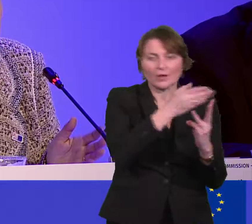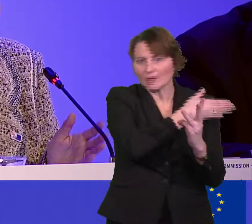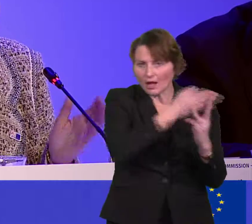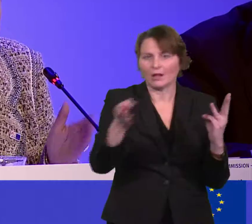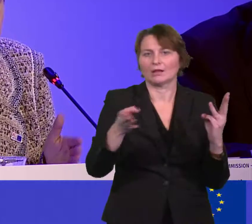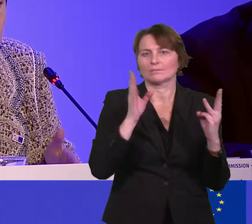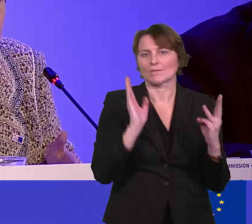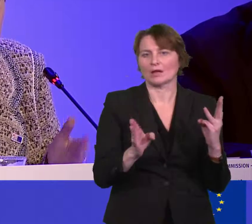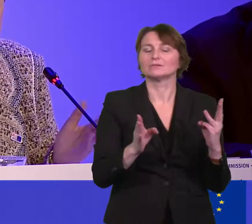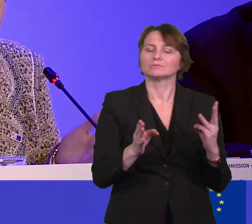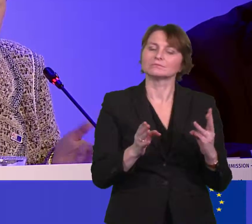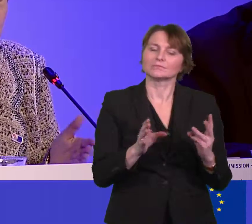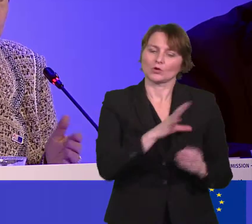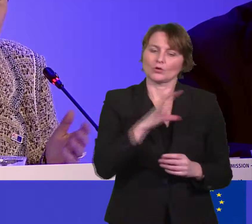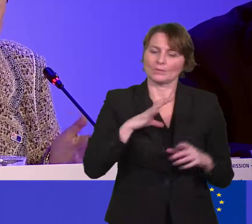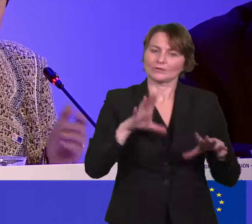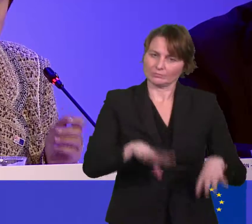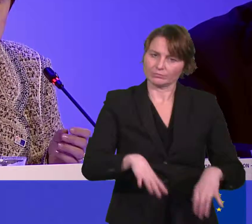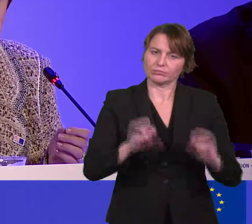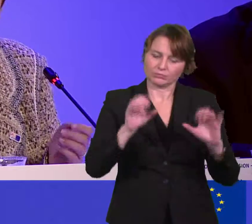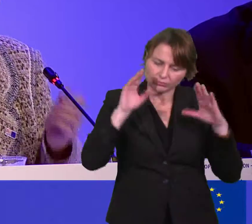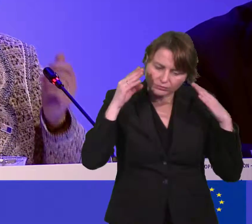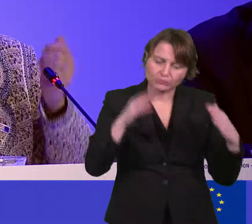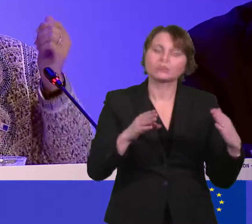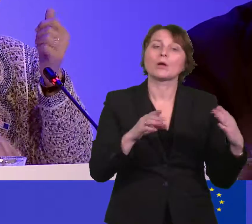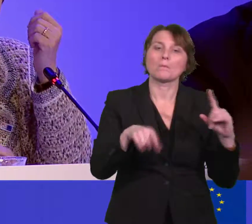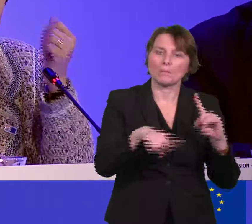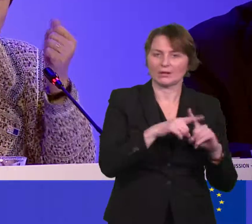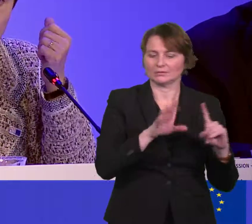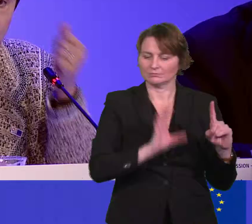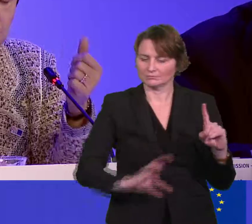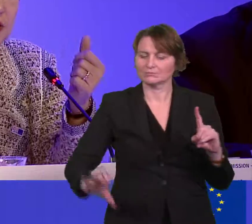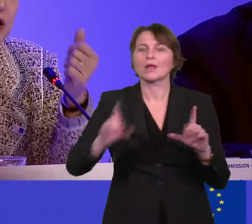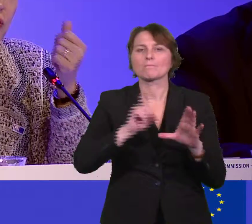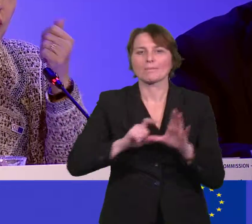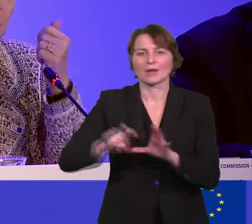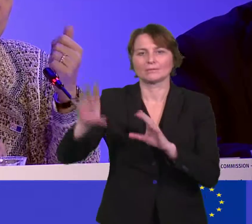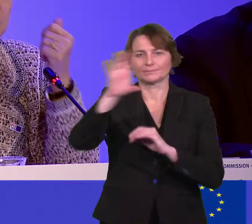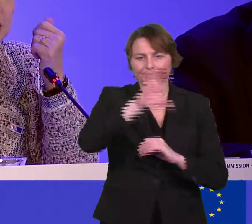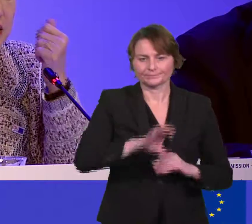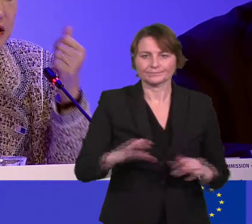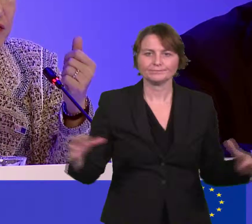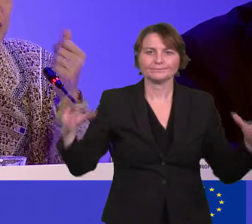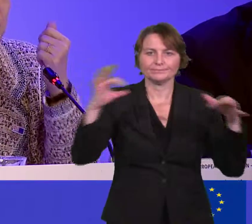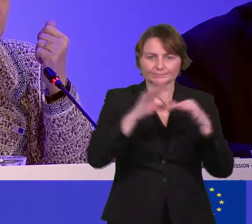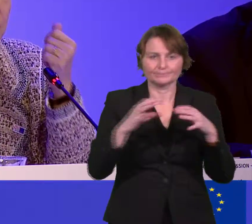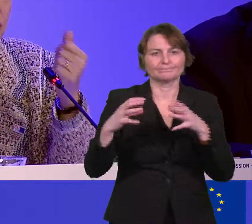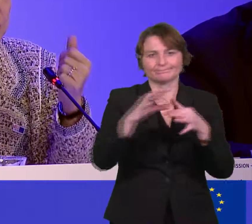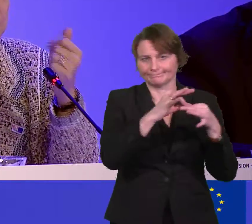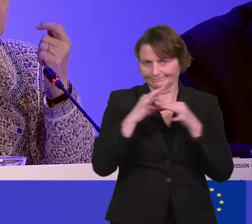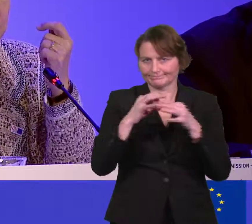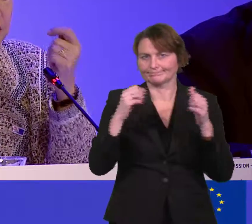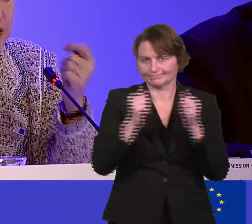are doing in the Commission. This is what we are doing with our member states. First, we are